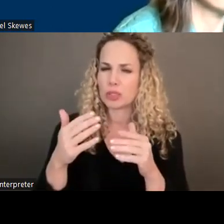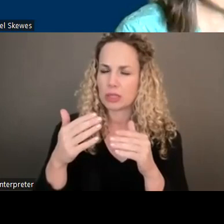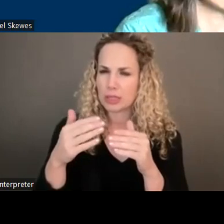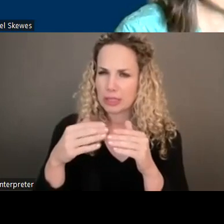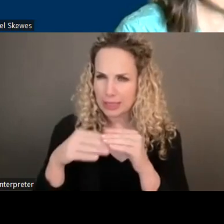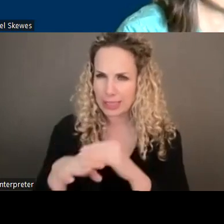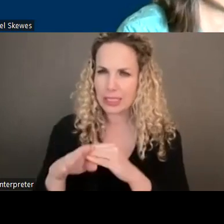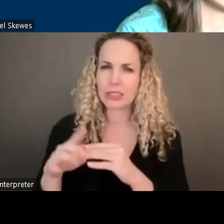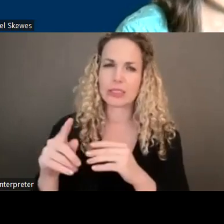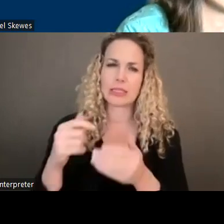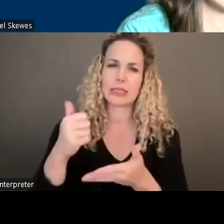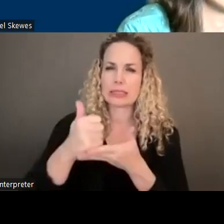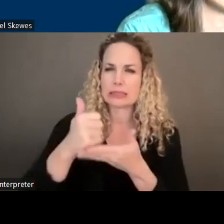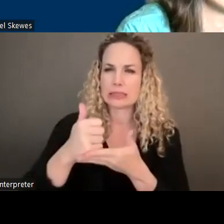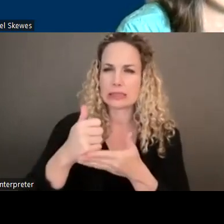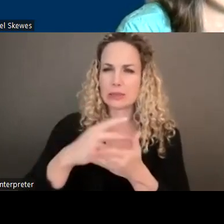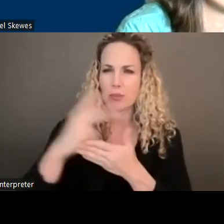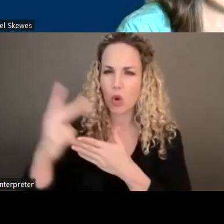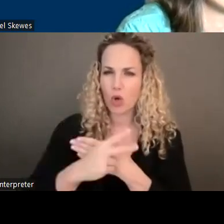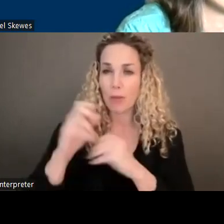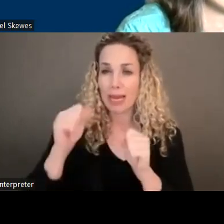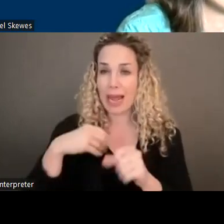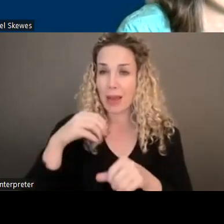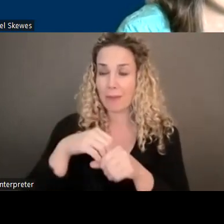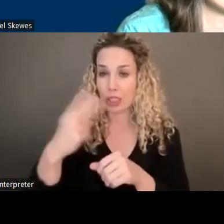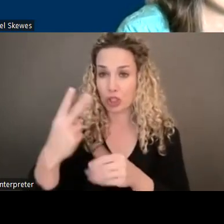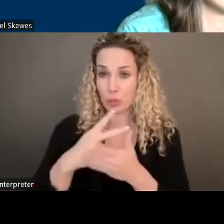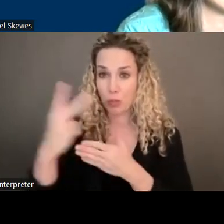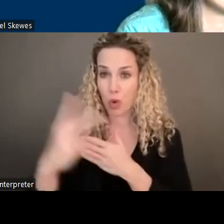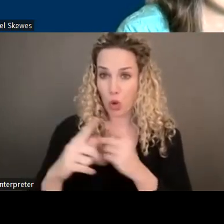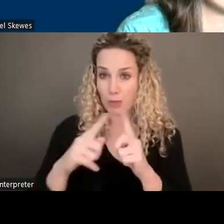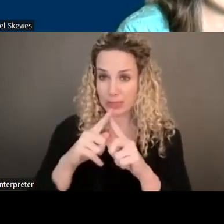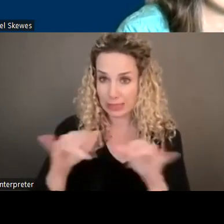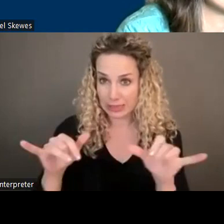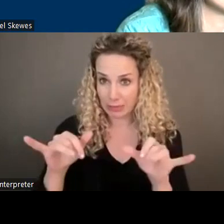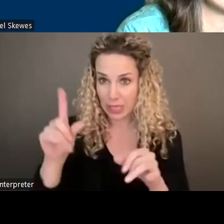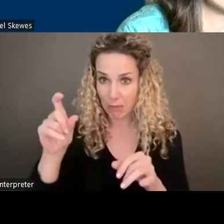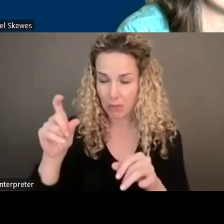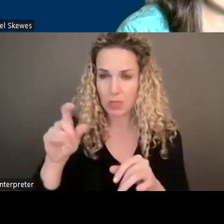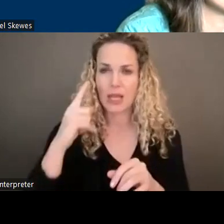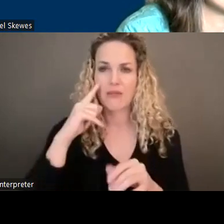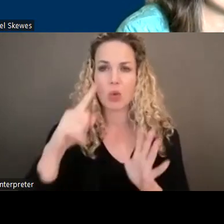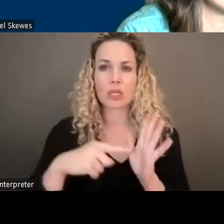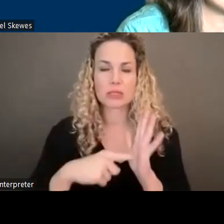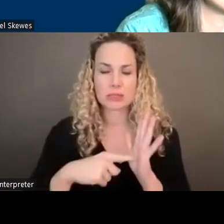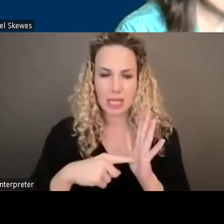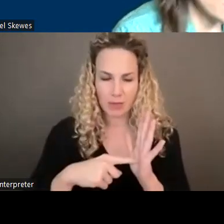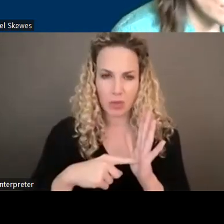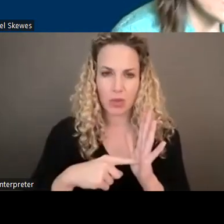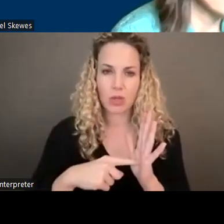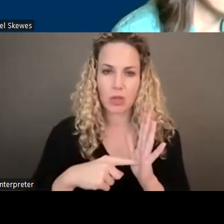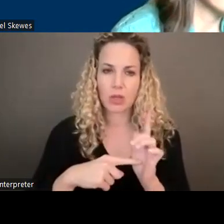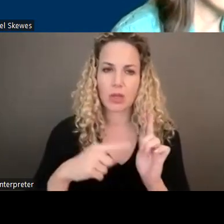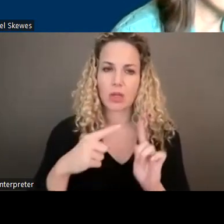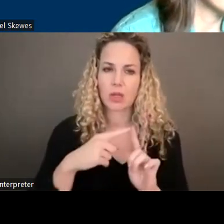dos programas al mismo tiempo, como puede ser ARPA y el subsidio que están dando ahorita para